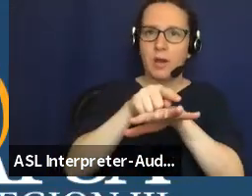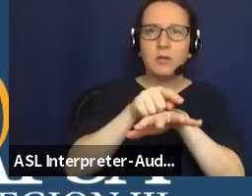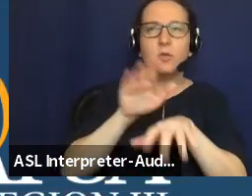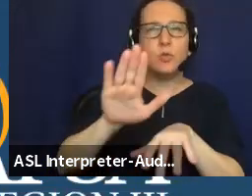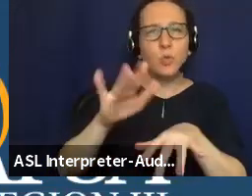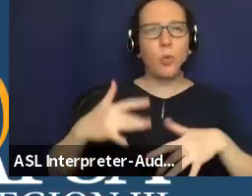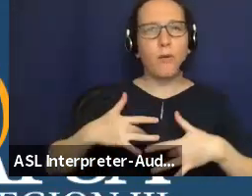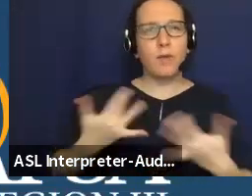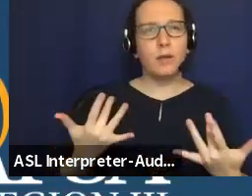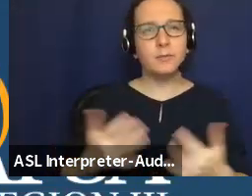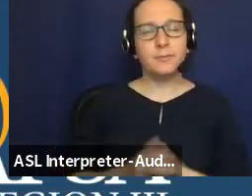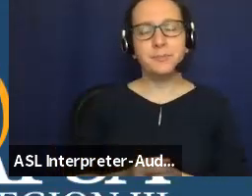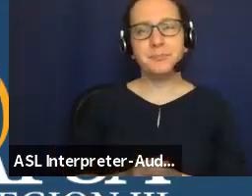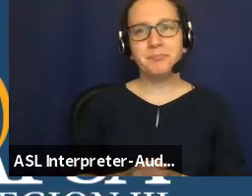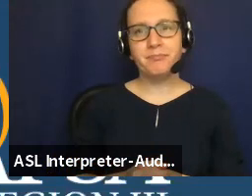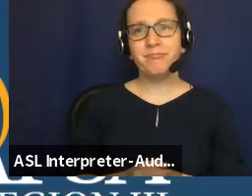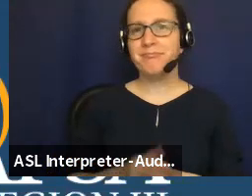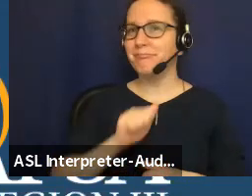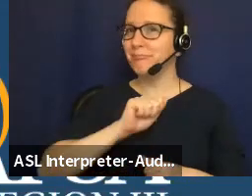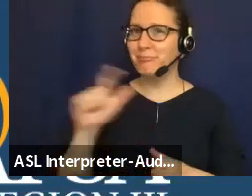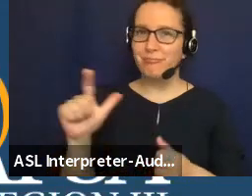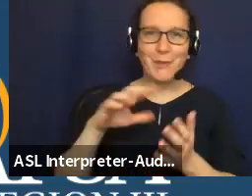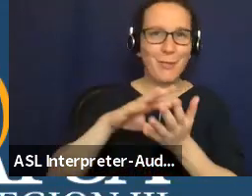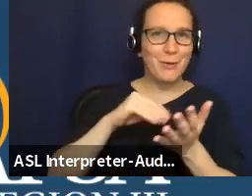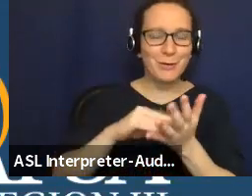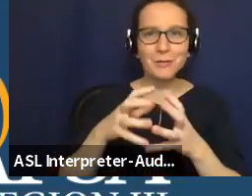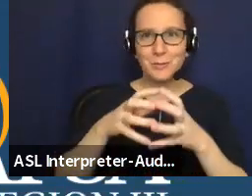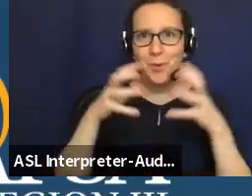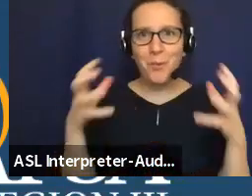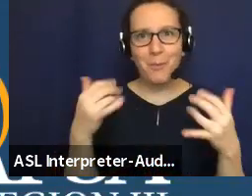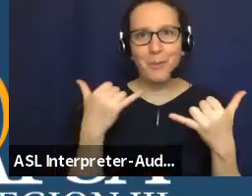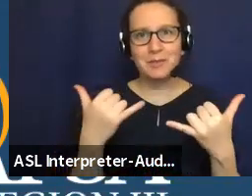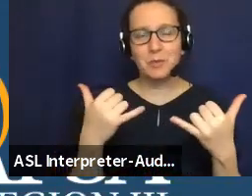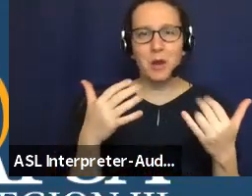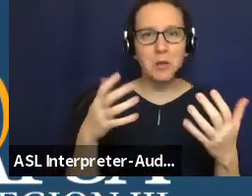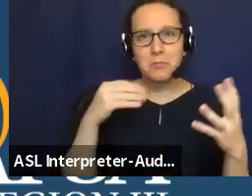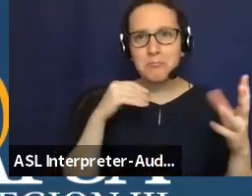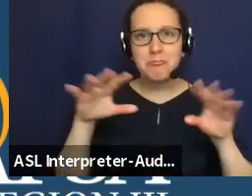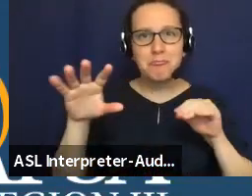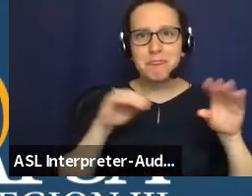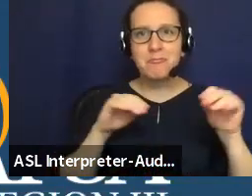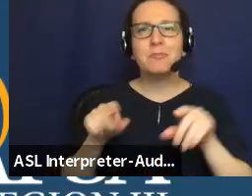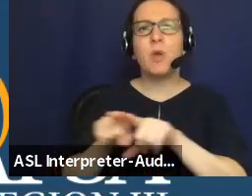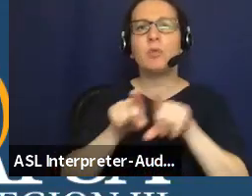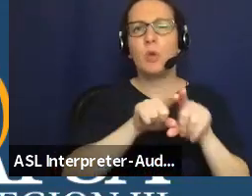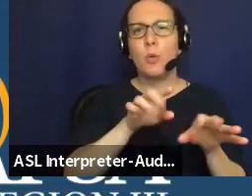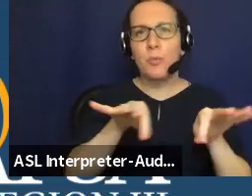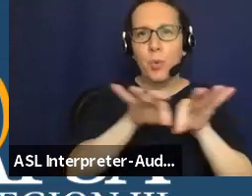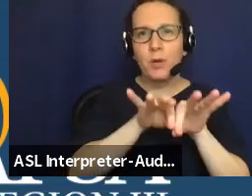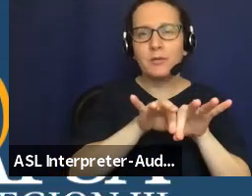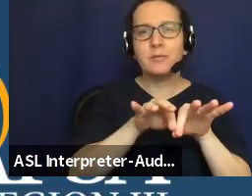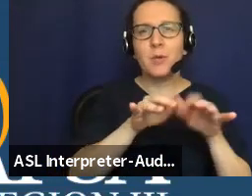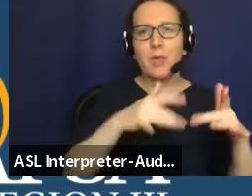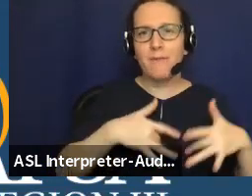event. We're all learning so much right now. So it's also important after the